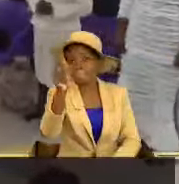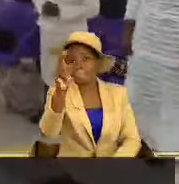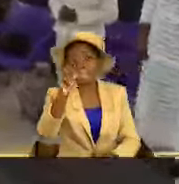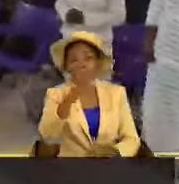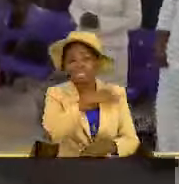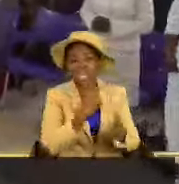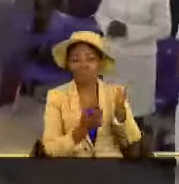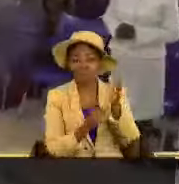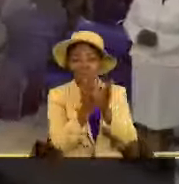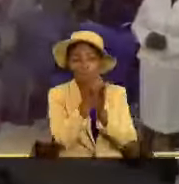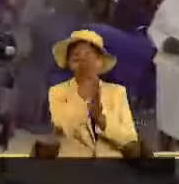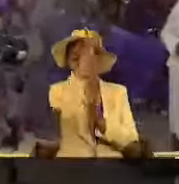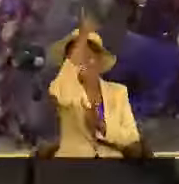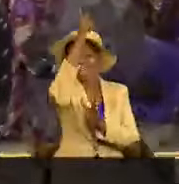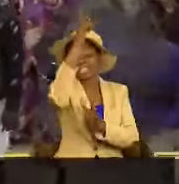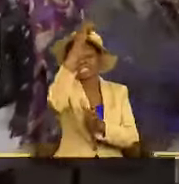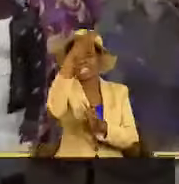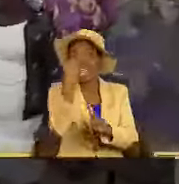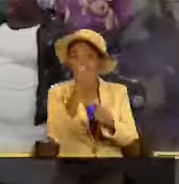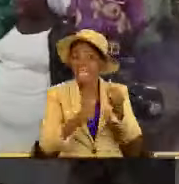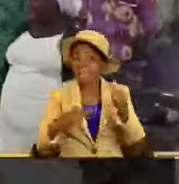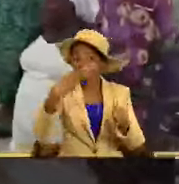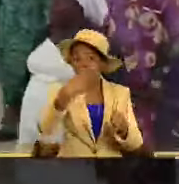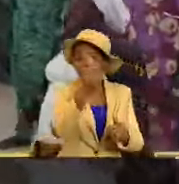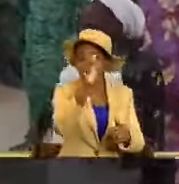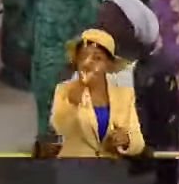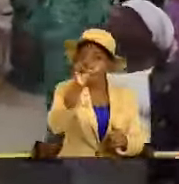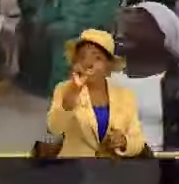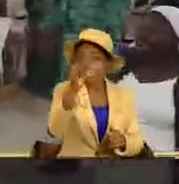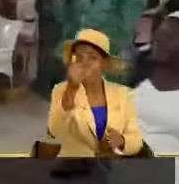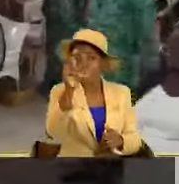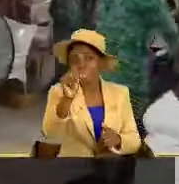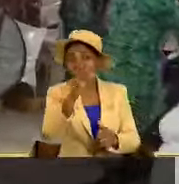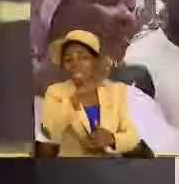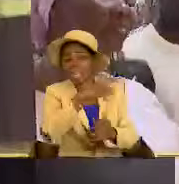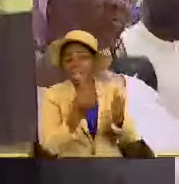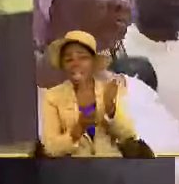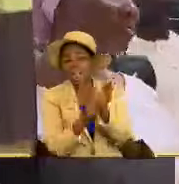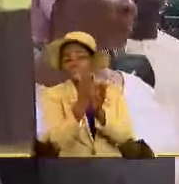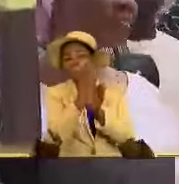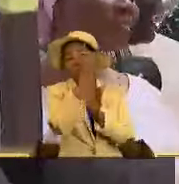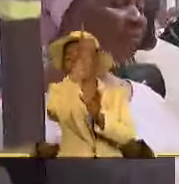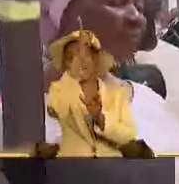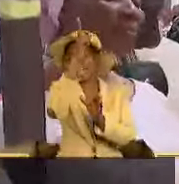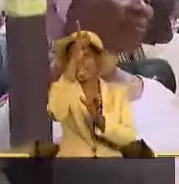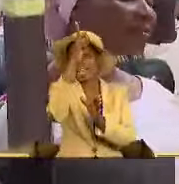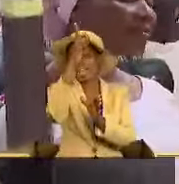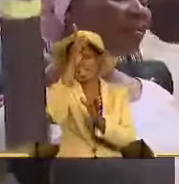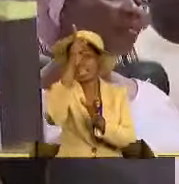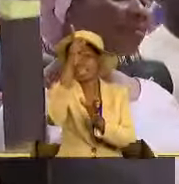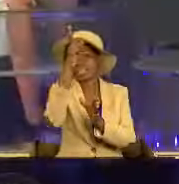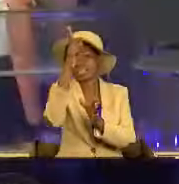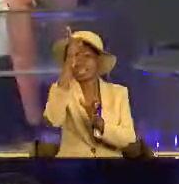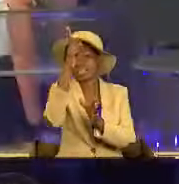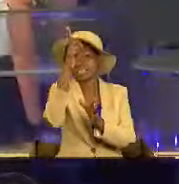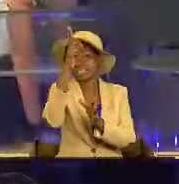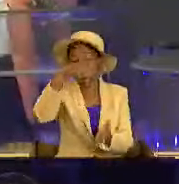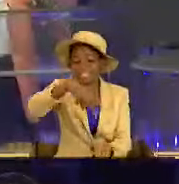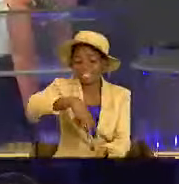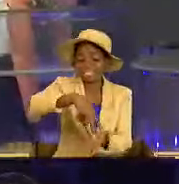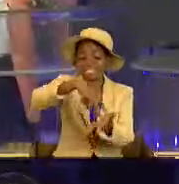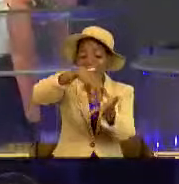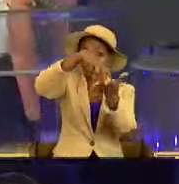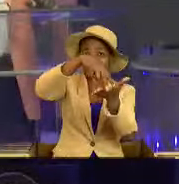golad I can hear you very well every hmon and gol standing